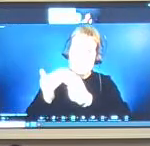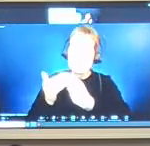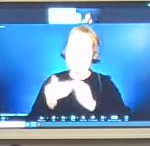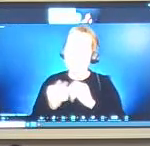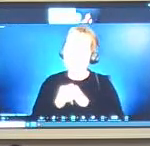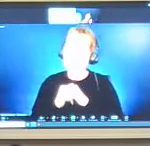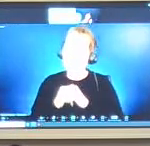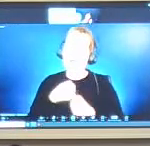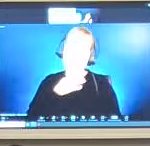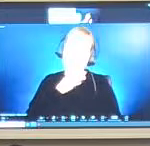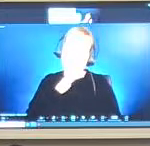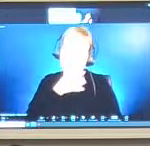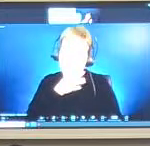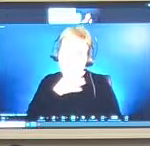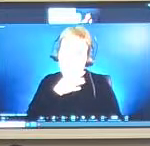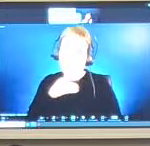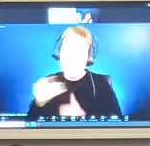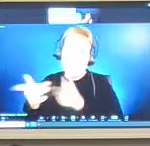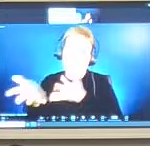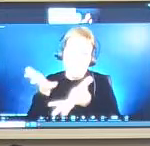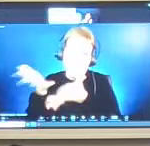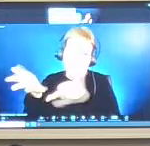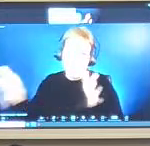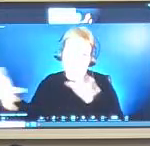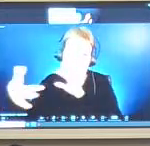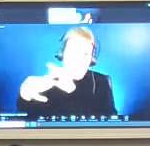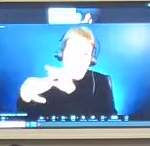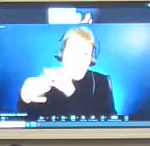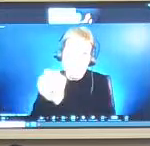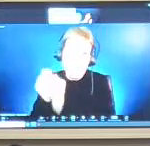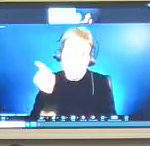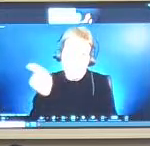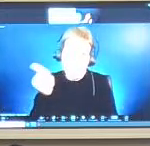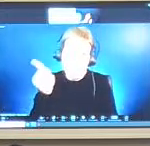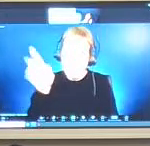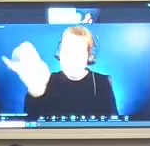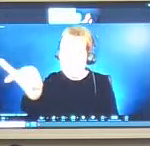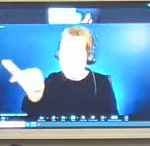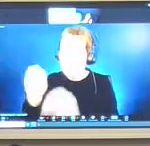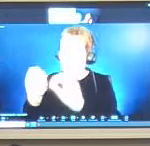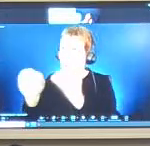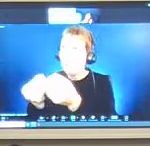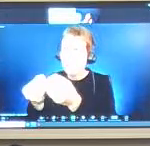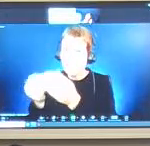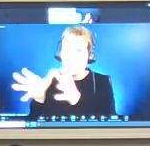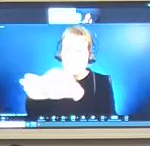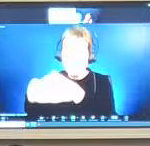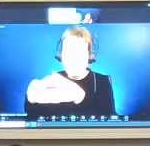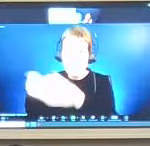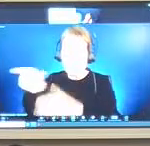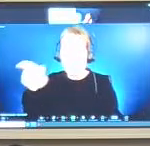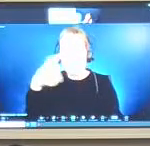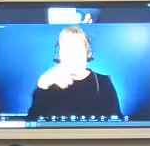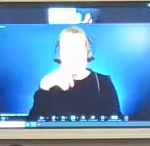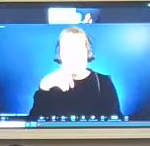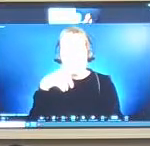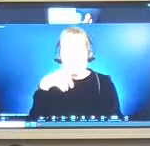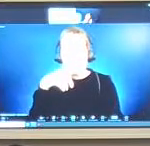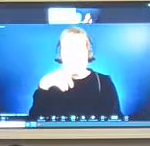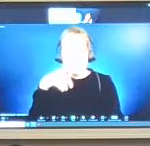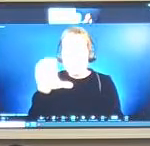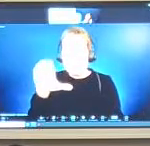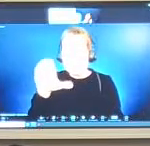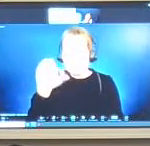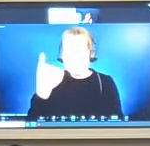perhaps create a bridge there. I think that's an excellent question, is to see whether or not the Civic Design